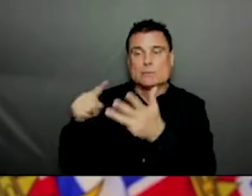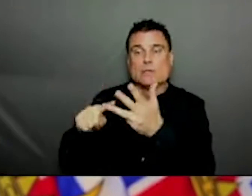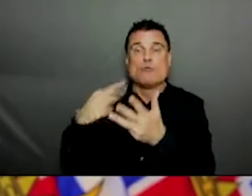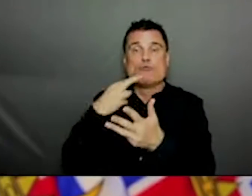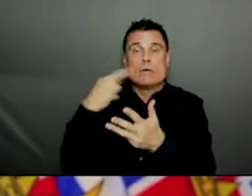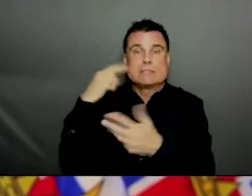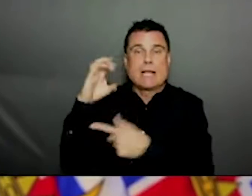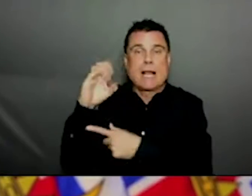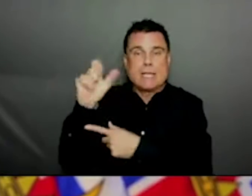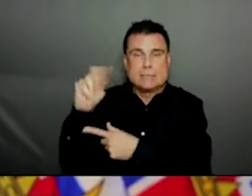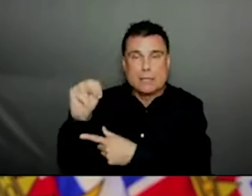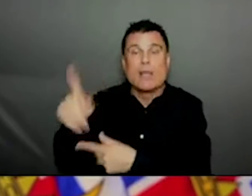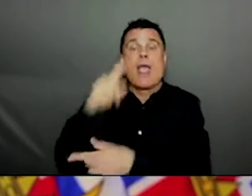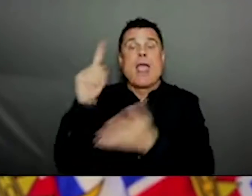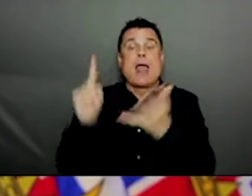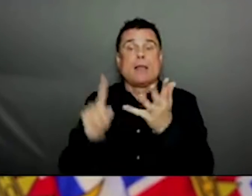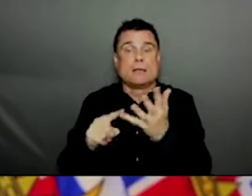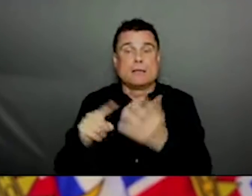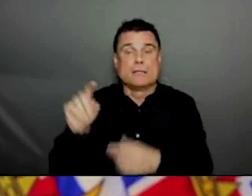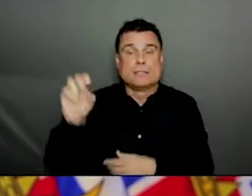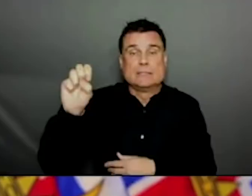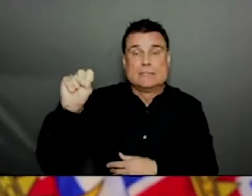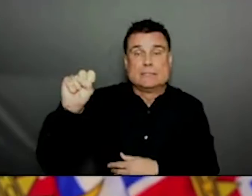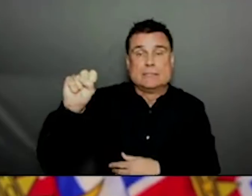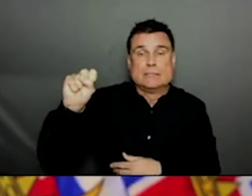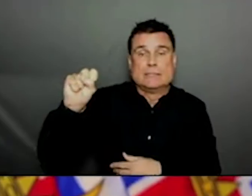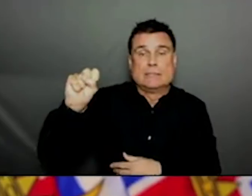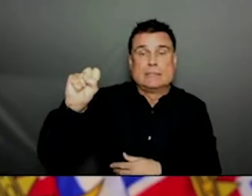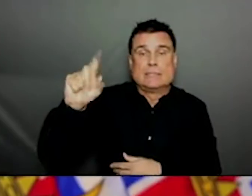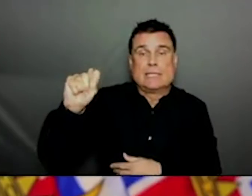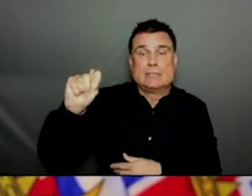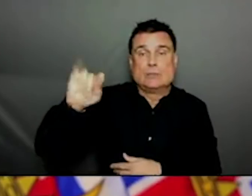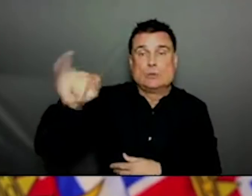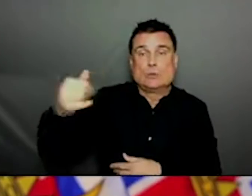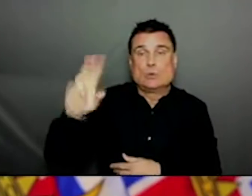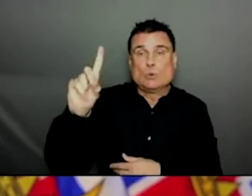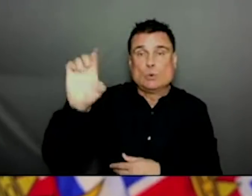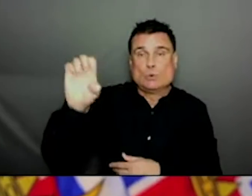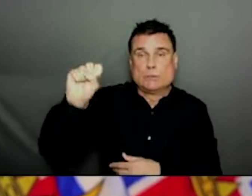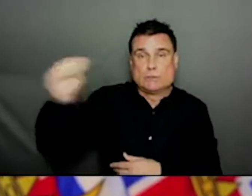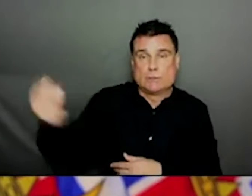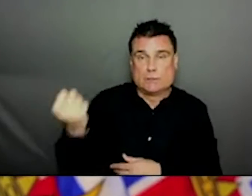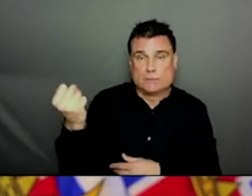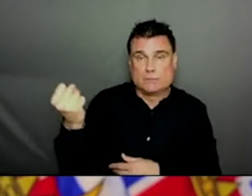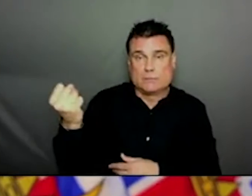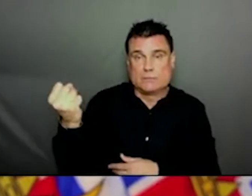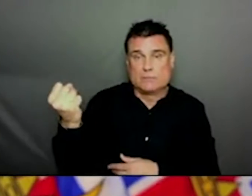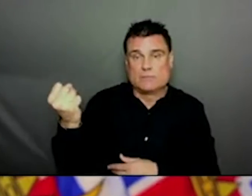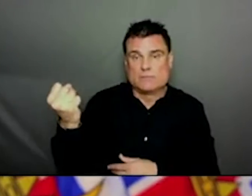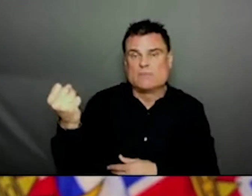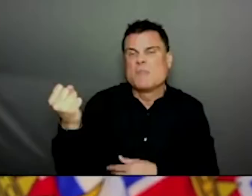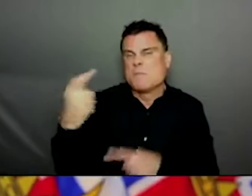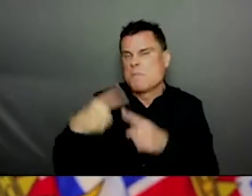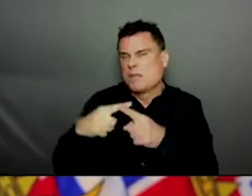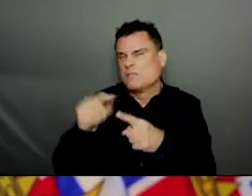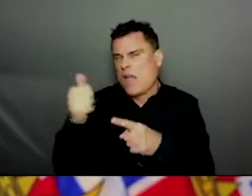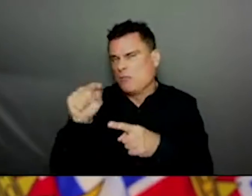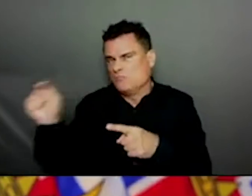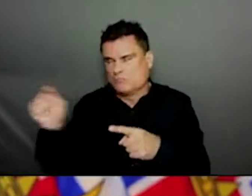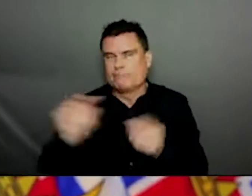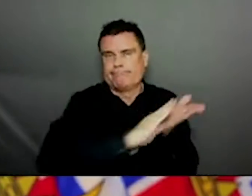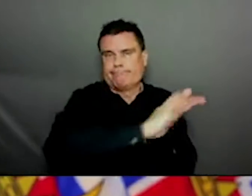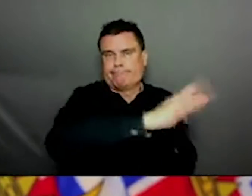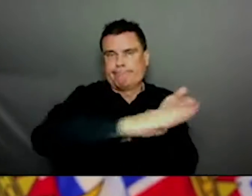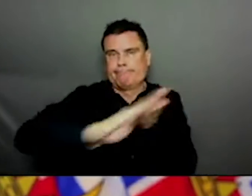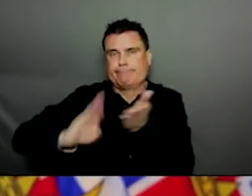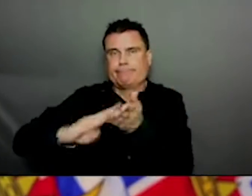the Gardens at Qualicum Beach, the Residence at Clayton Heights, and 3 Links Care Centre. Another one of those most challenging of our outbreaks